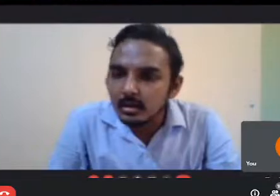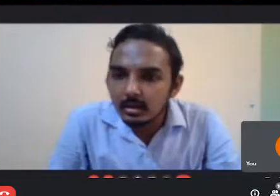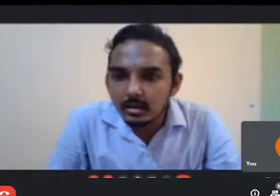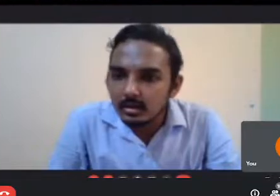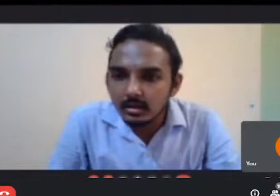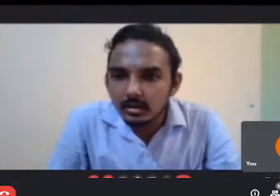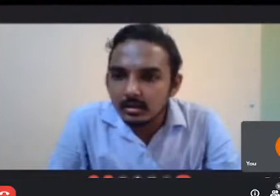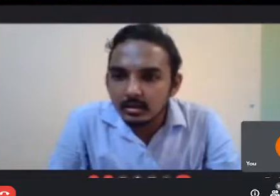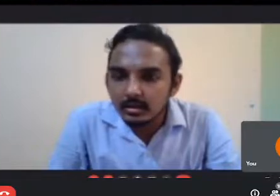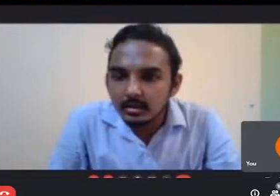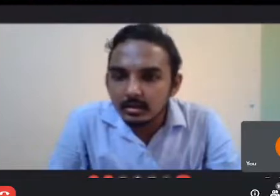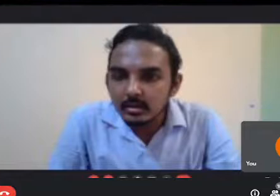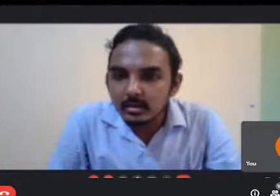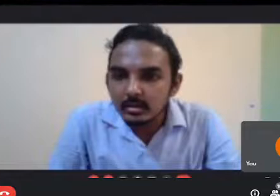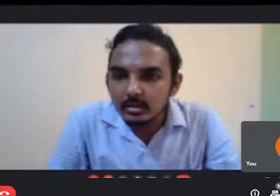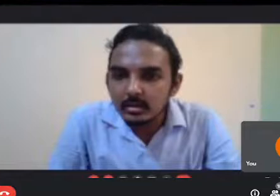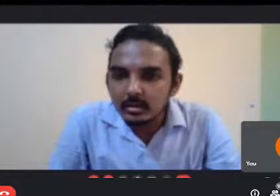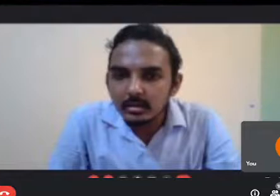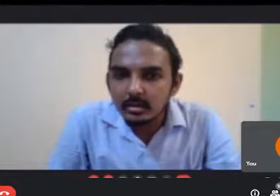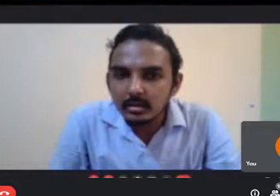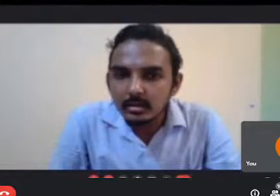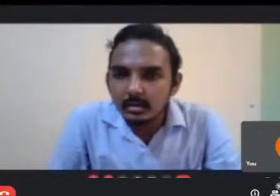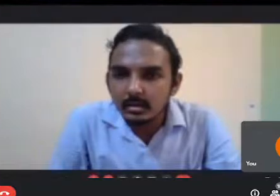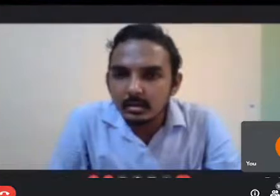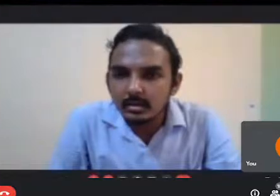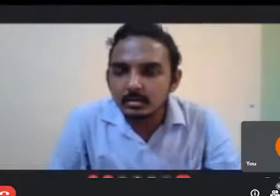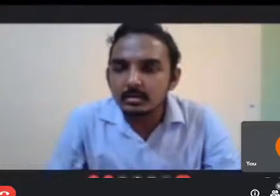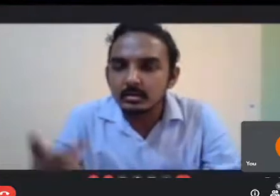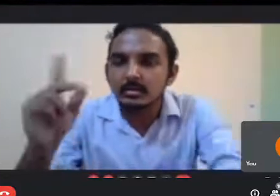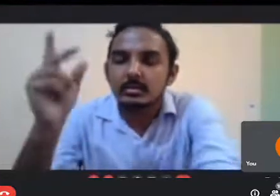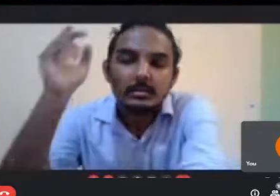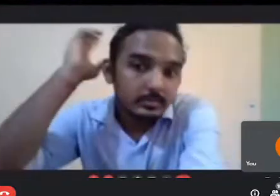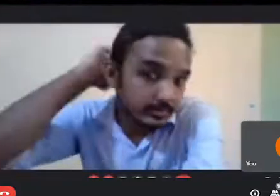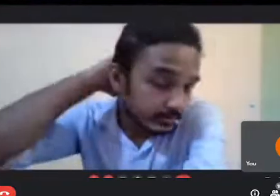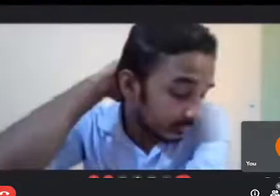Talking interactive dictionaries ma'am, talking with dictionaries signs? for hearing people?